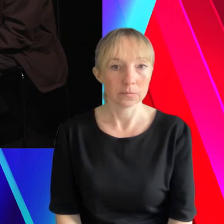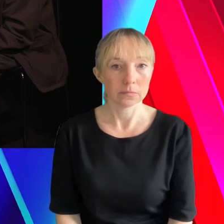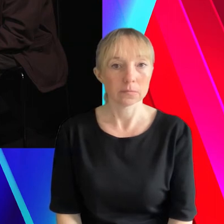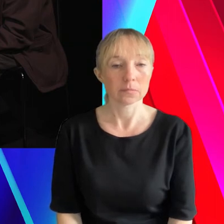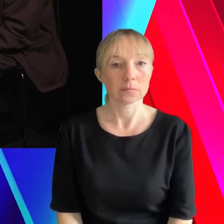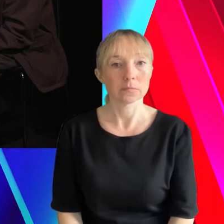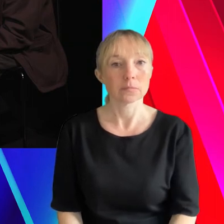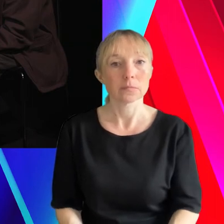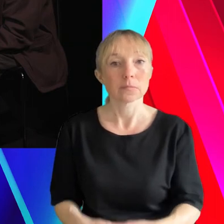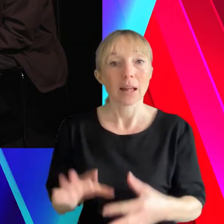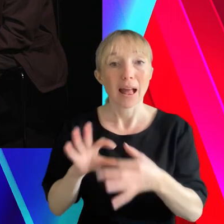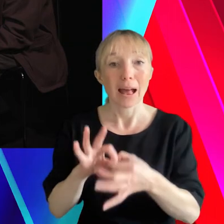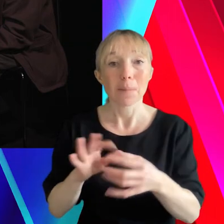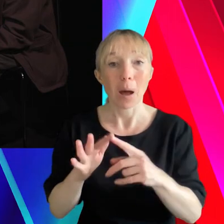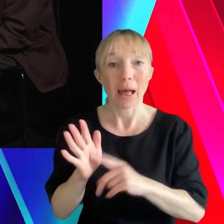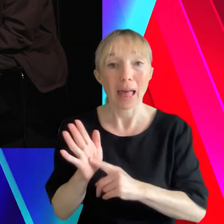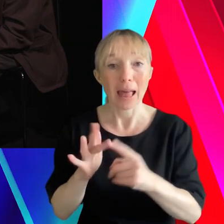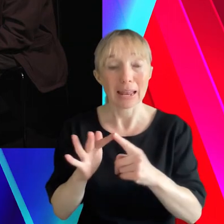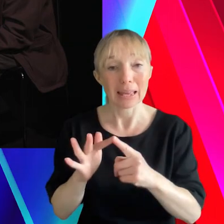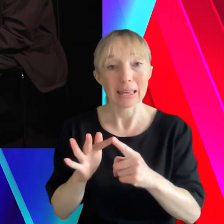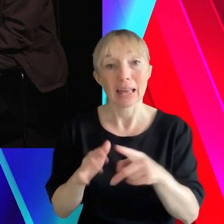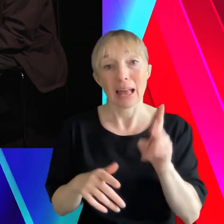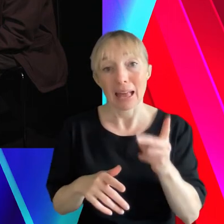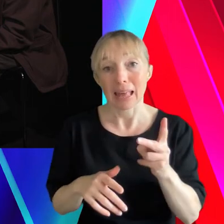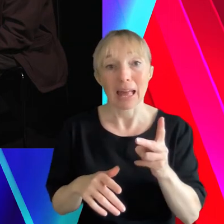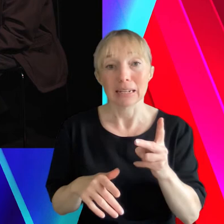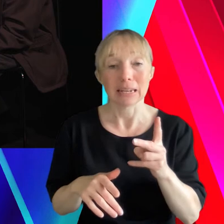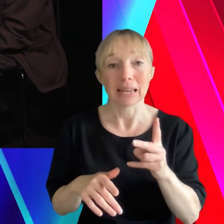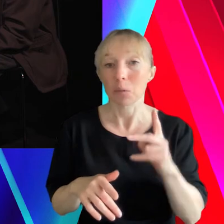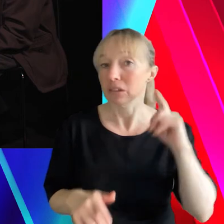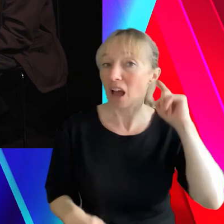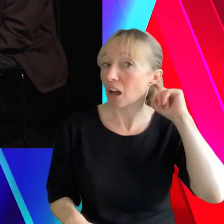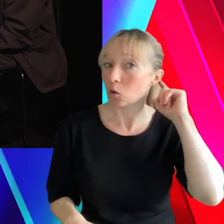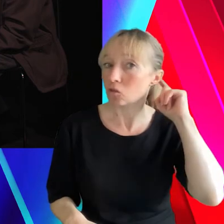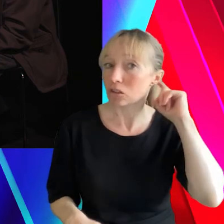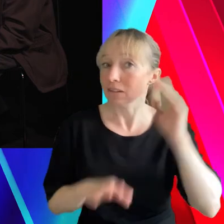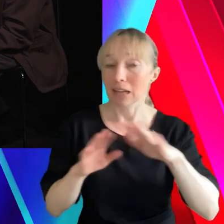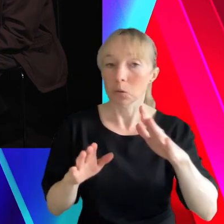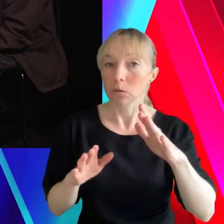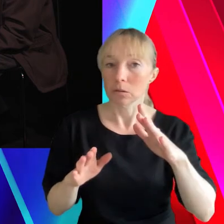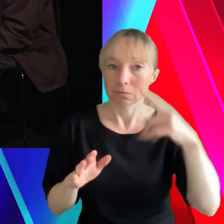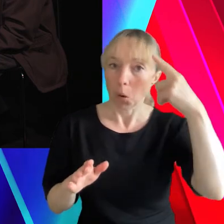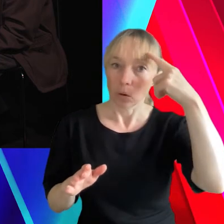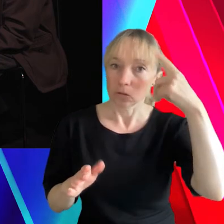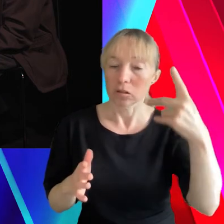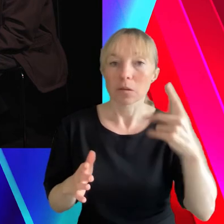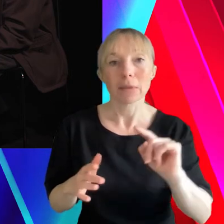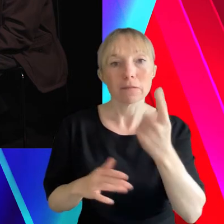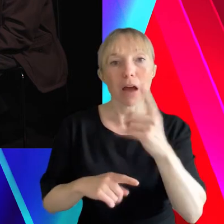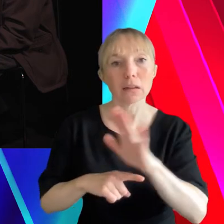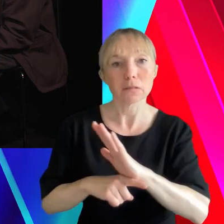About Elly, again, it was an unconscious process. I must insist on that aspect, but it was probably the first film on which I had